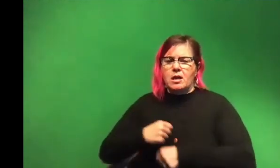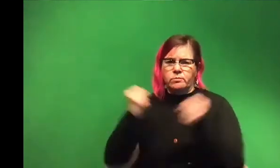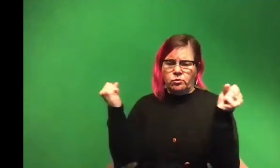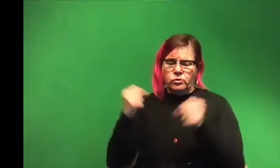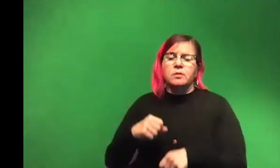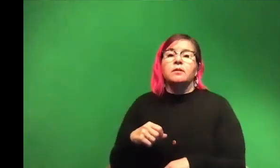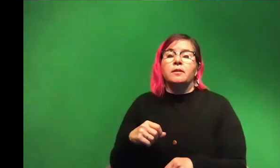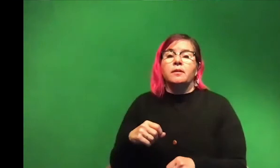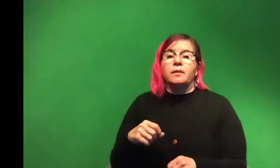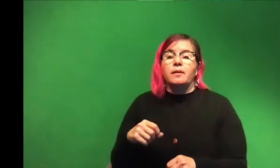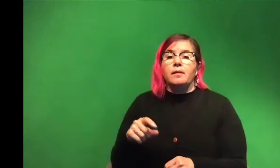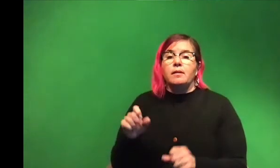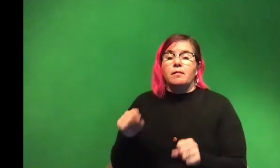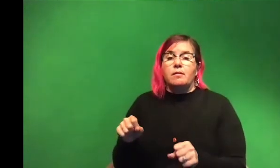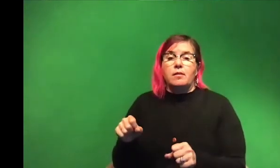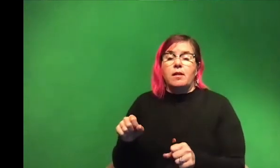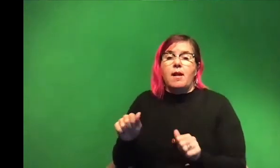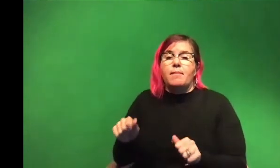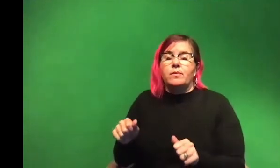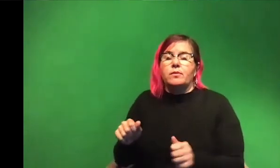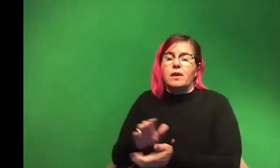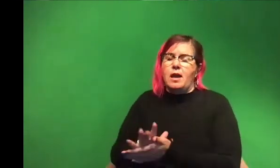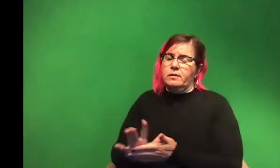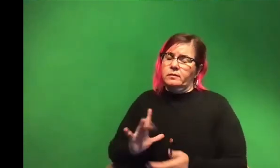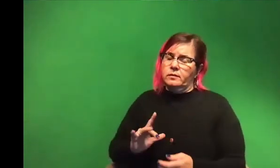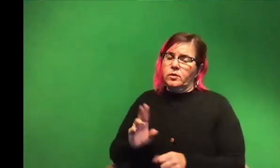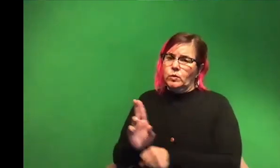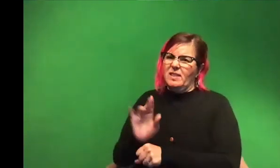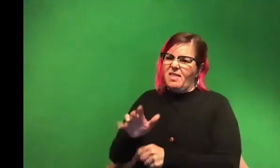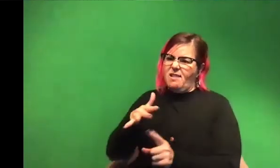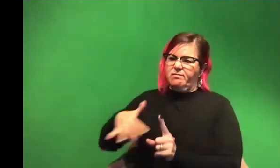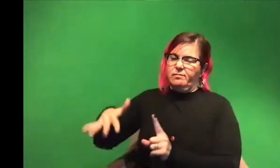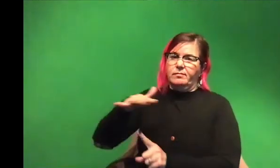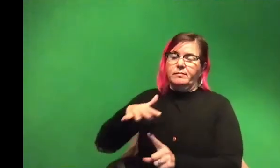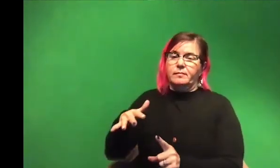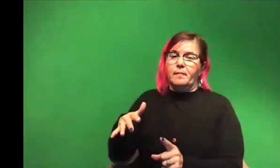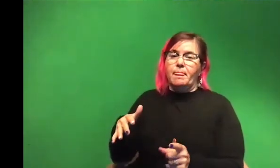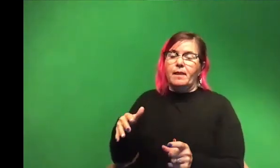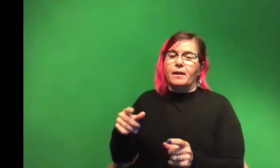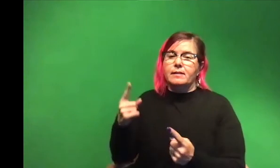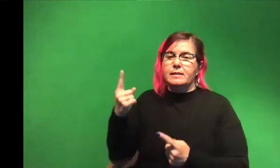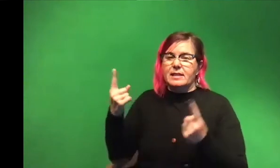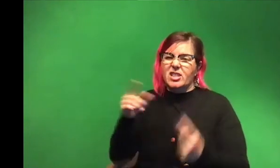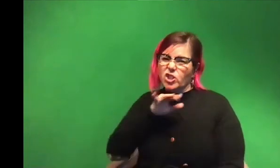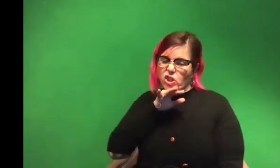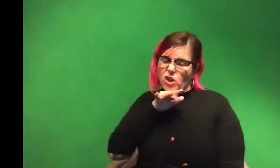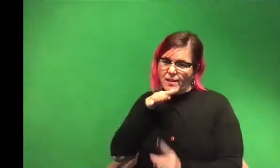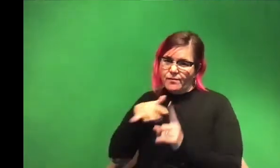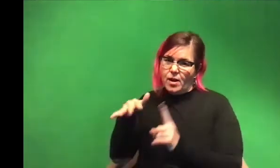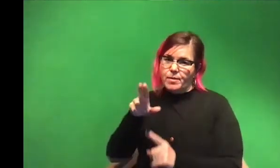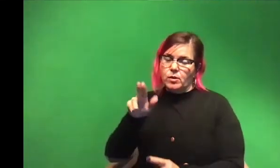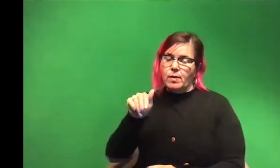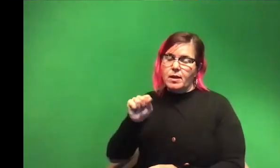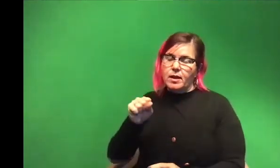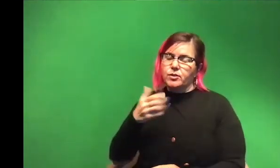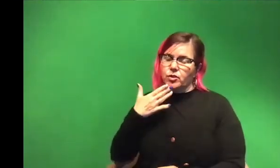able to. The nice thing about using them in that type of environment, it's considered a dirty environment. UAS are good in